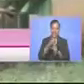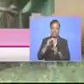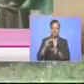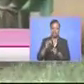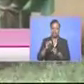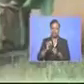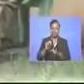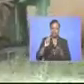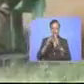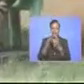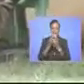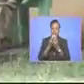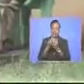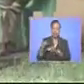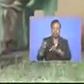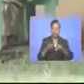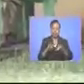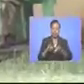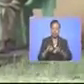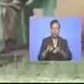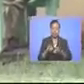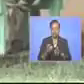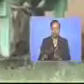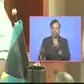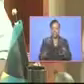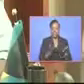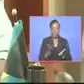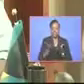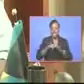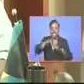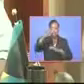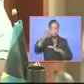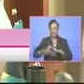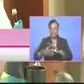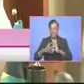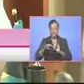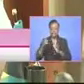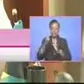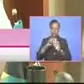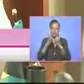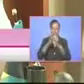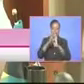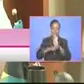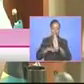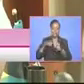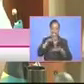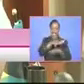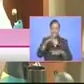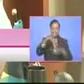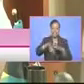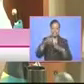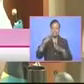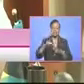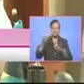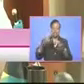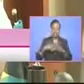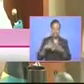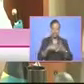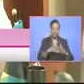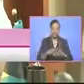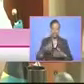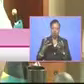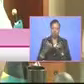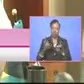take services outside the department and into the community. We have been mandated to do is to reestablish our